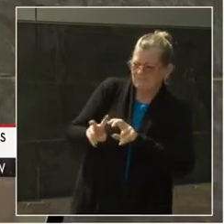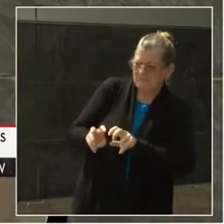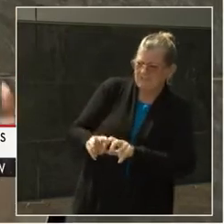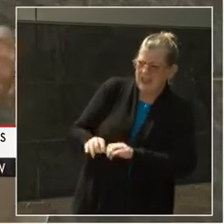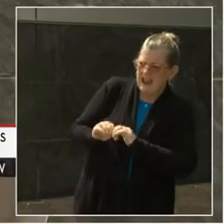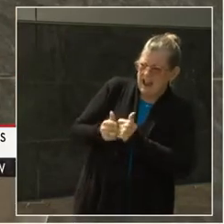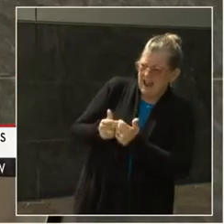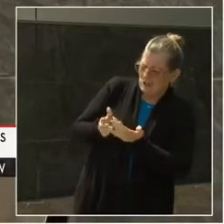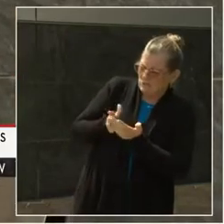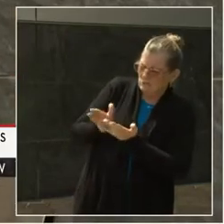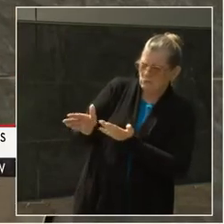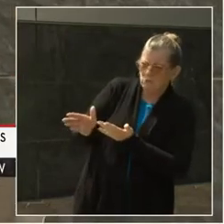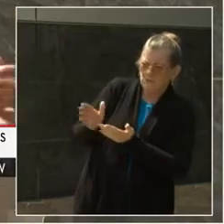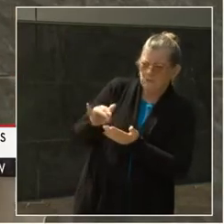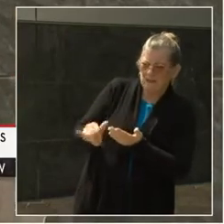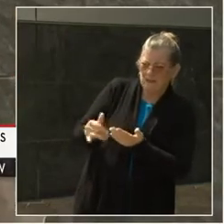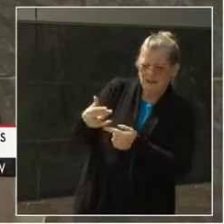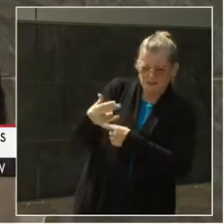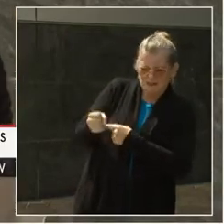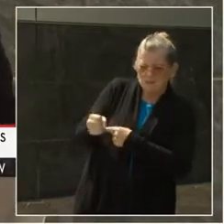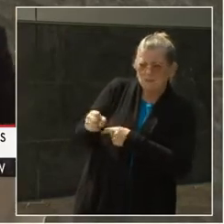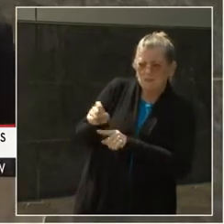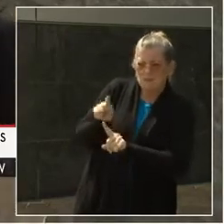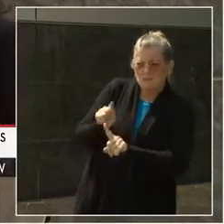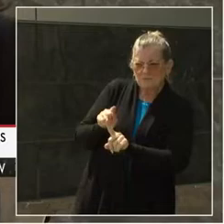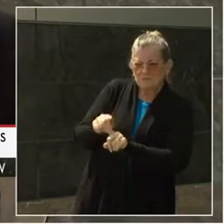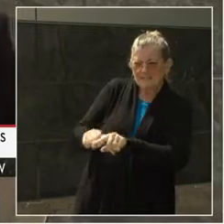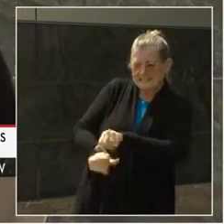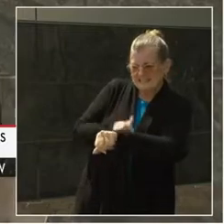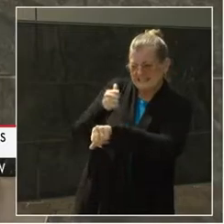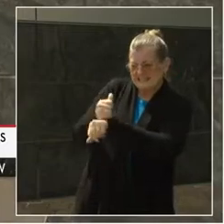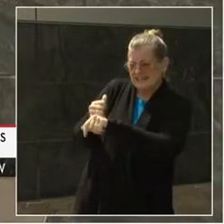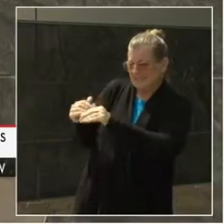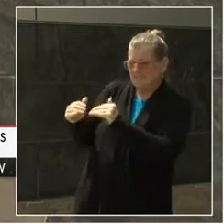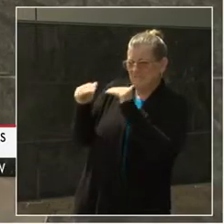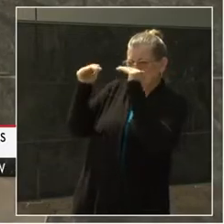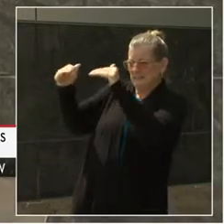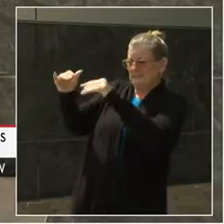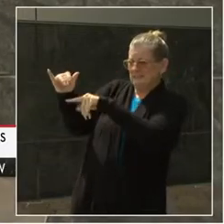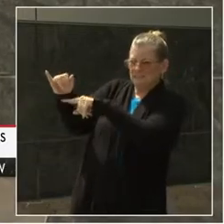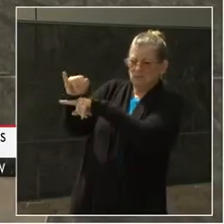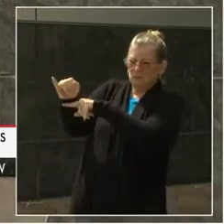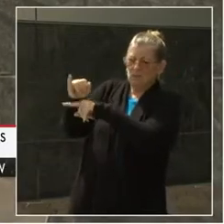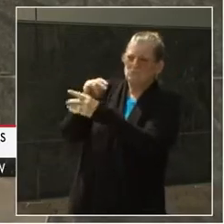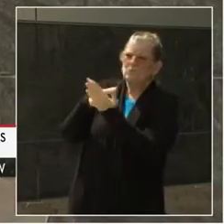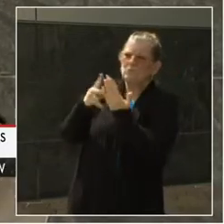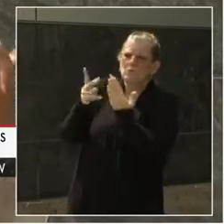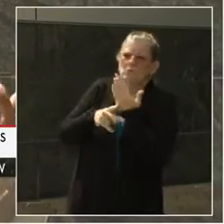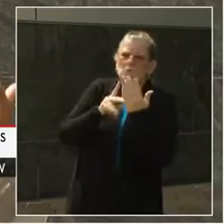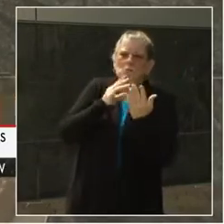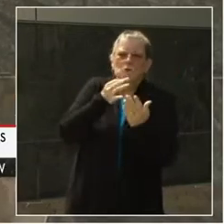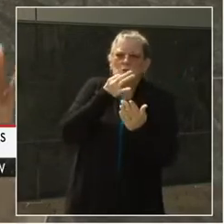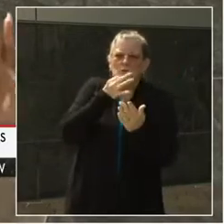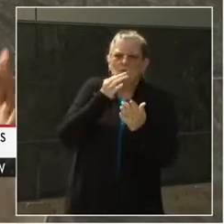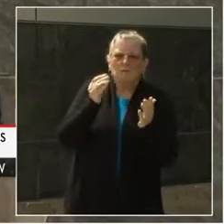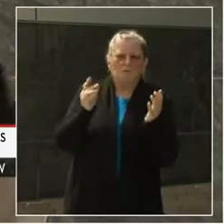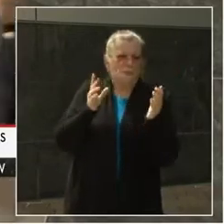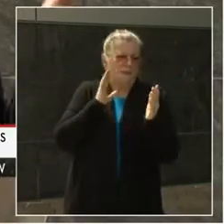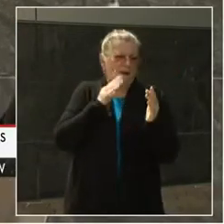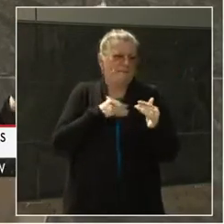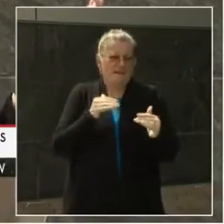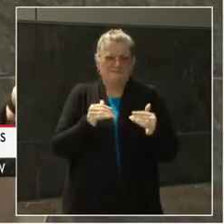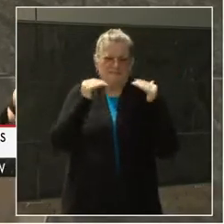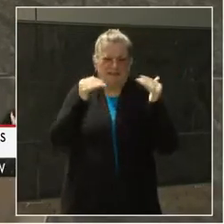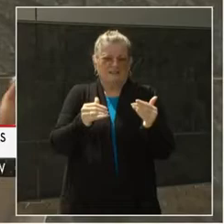hearing about today is our advanced internship program. In a couple of weeks, we will be announcing our advanced technical center. The advanced technical center will once